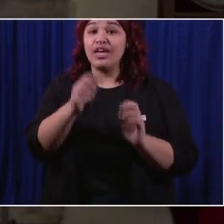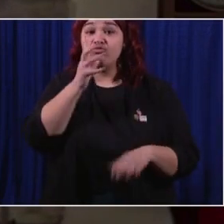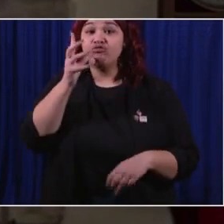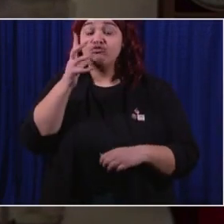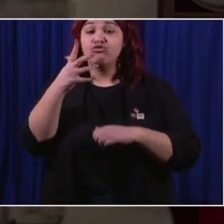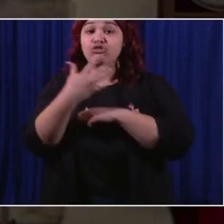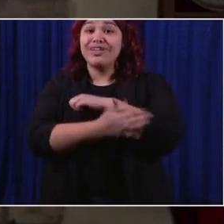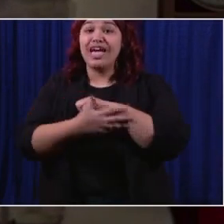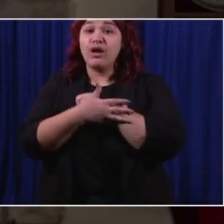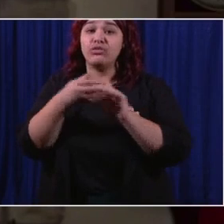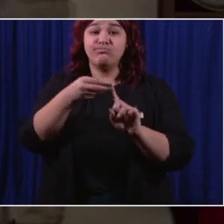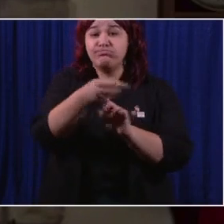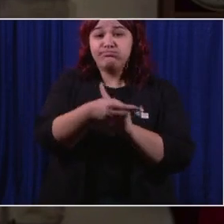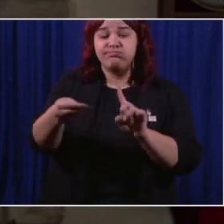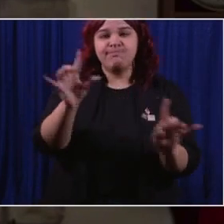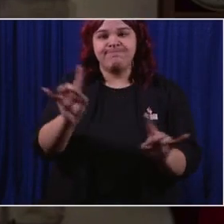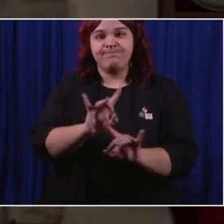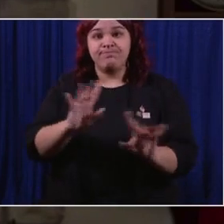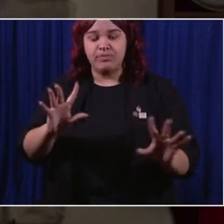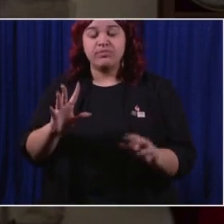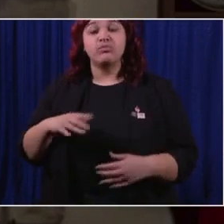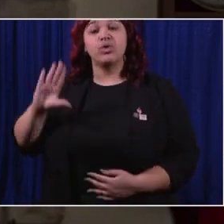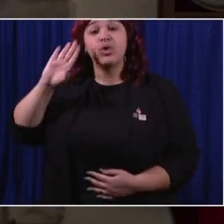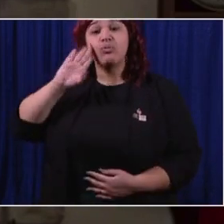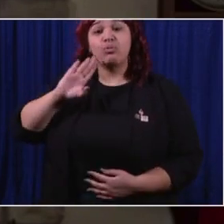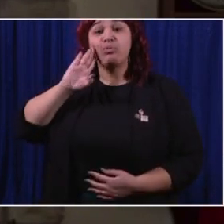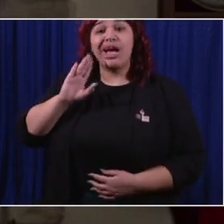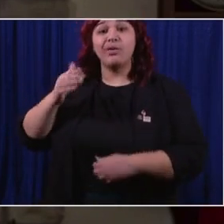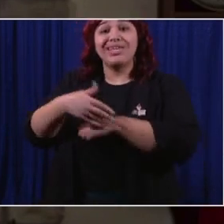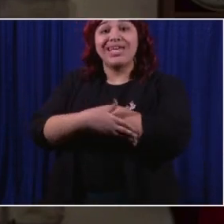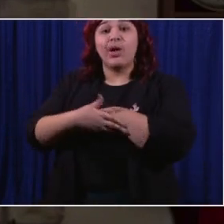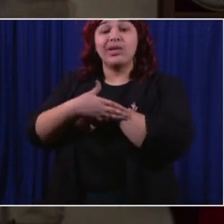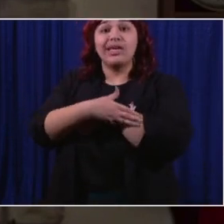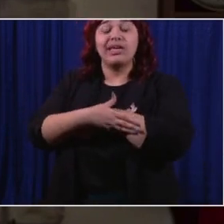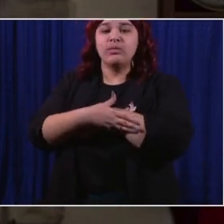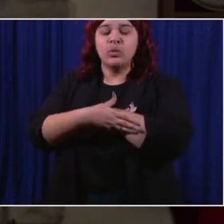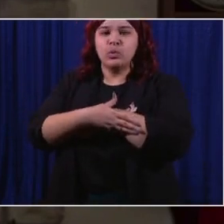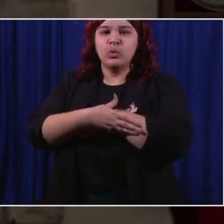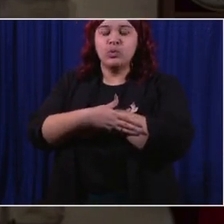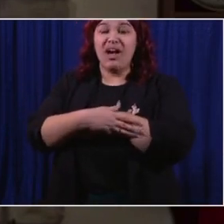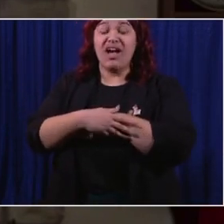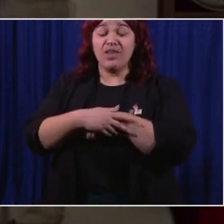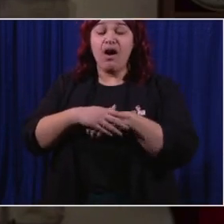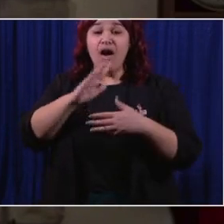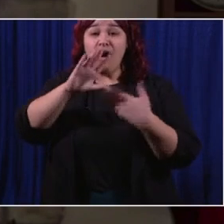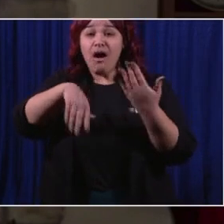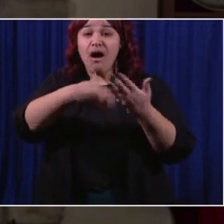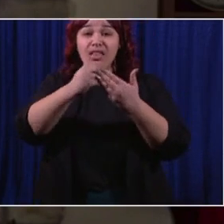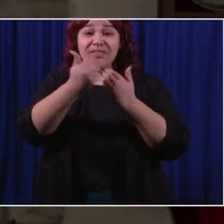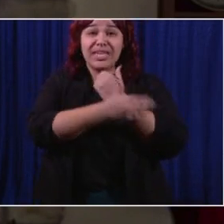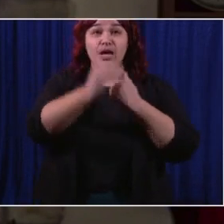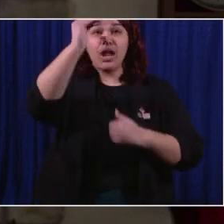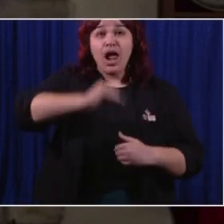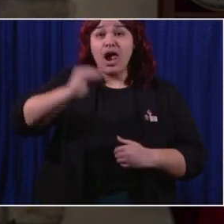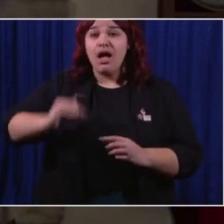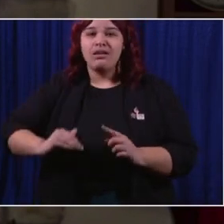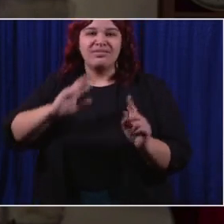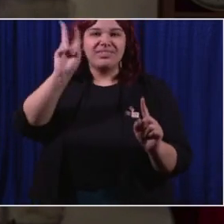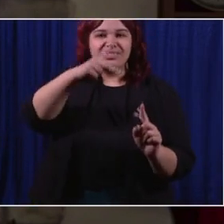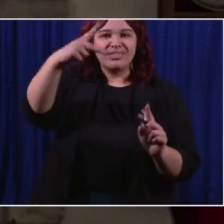our area counties, Brown County, earlier this week had the second highest. What do you attribute that to? And as a second part to that